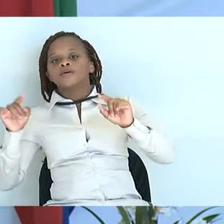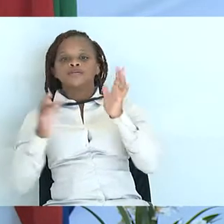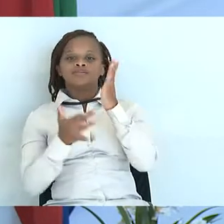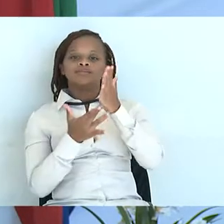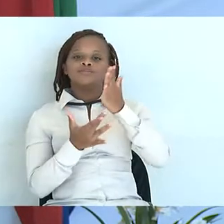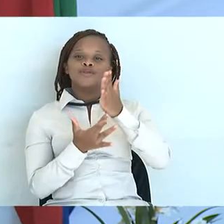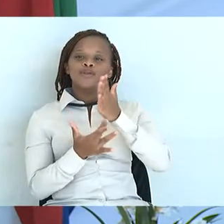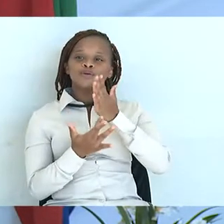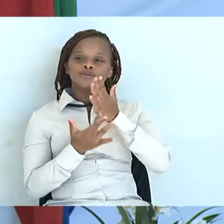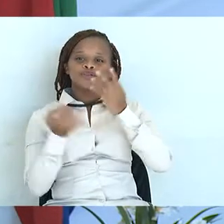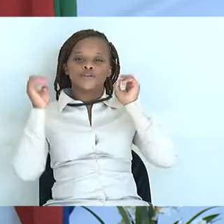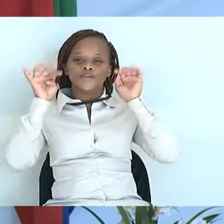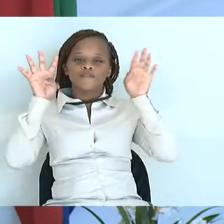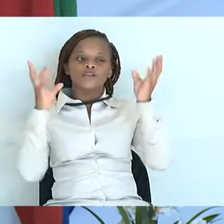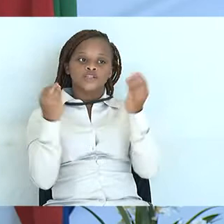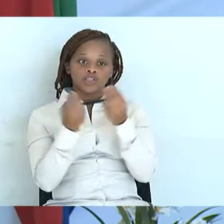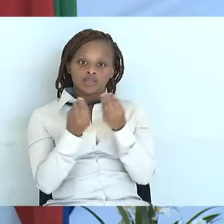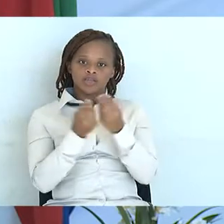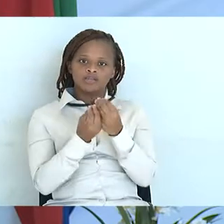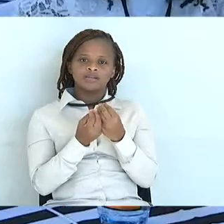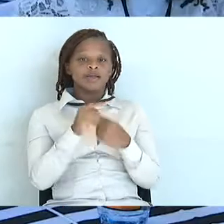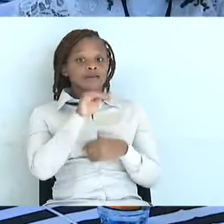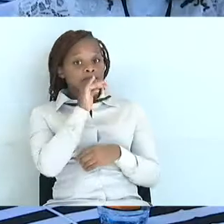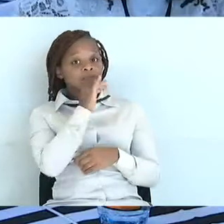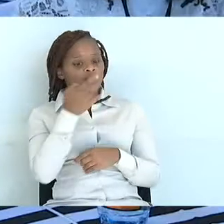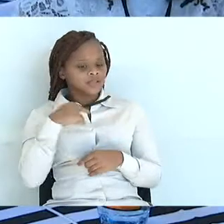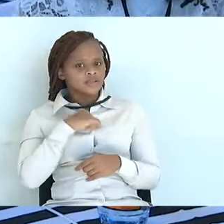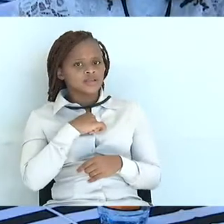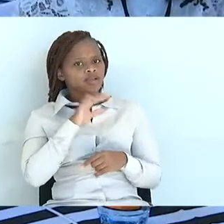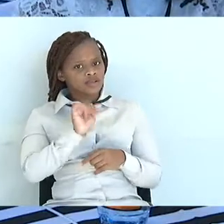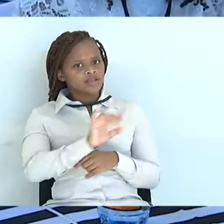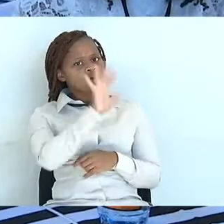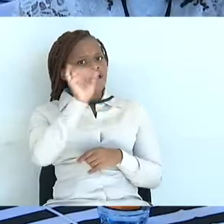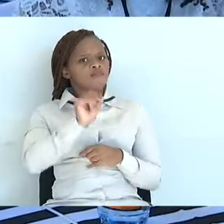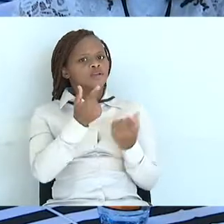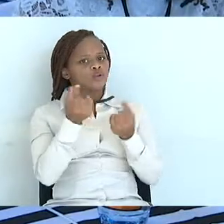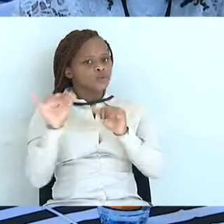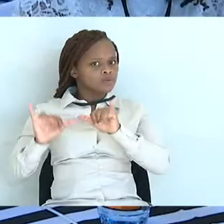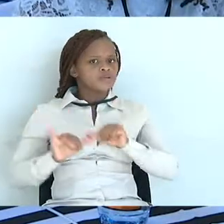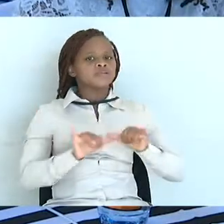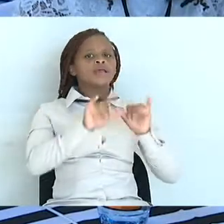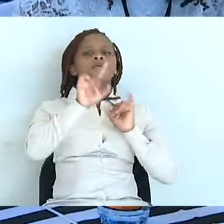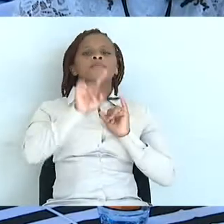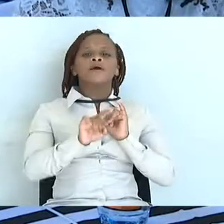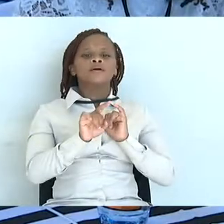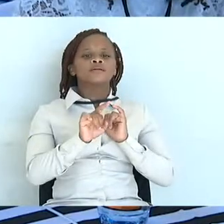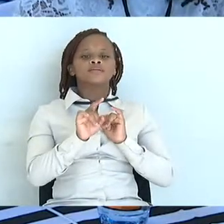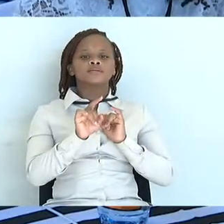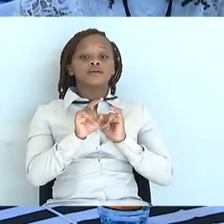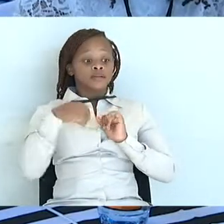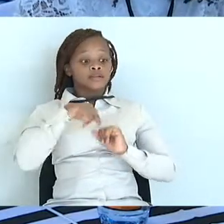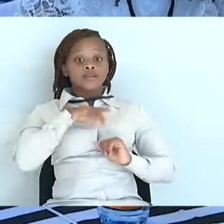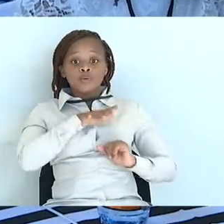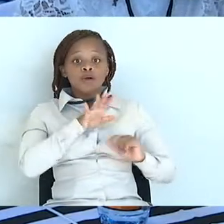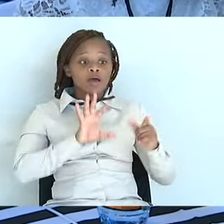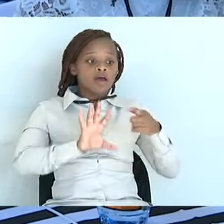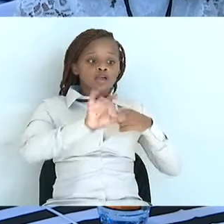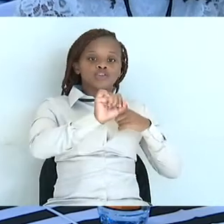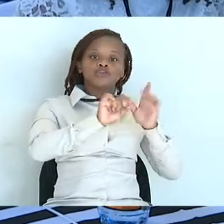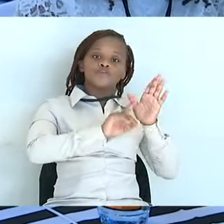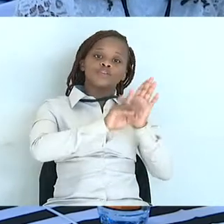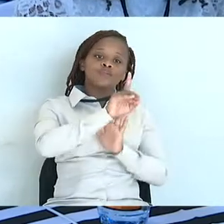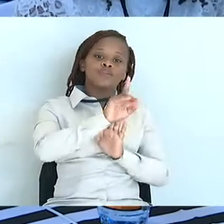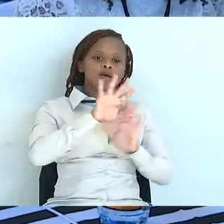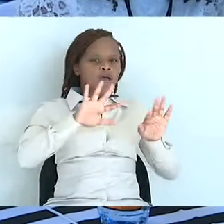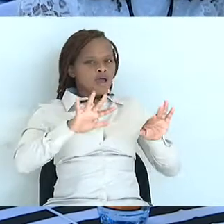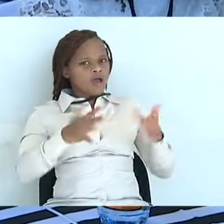what we need to do here in South Africa. If we want to achieve this development, there's no way we'll achieve without